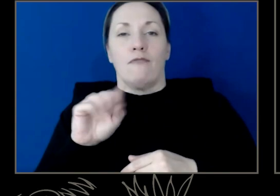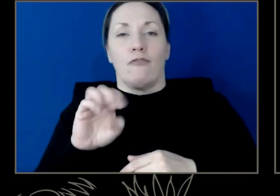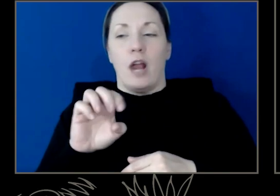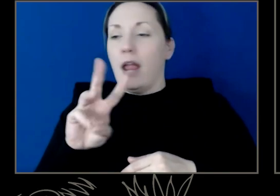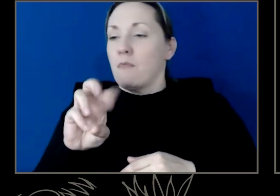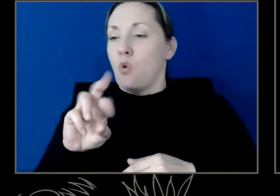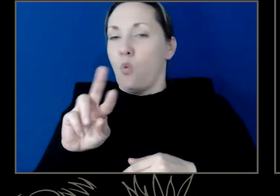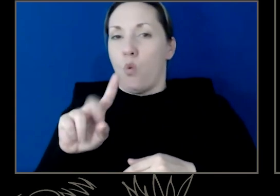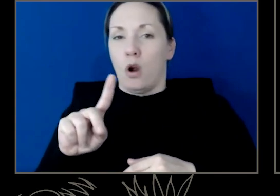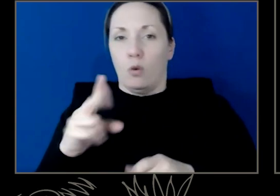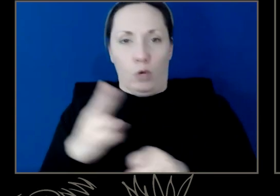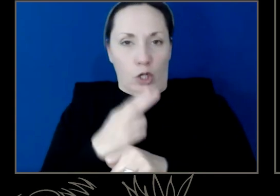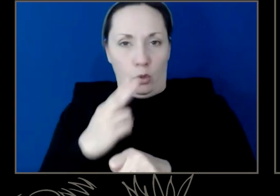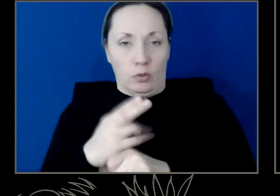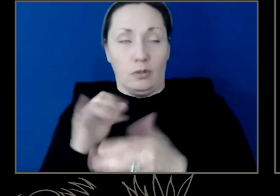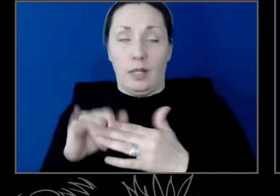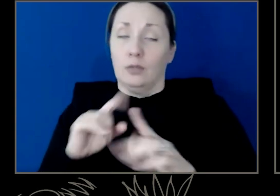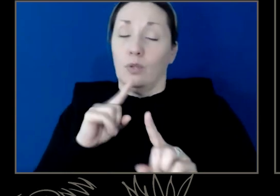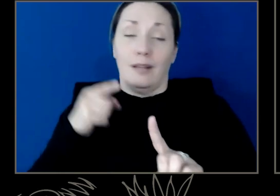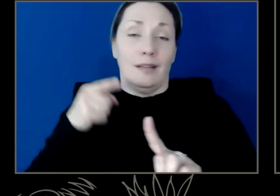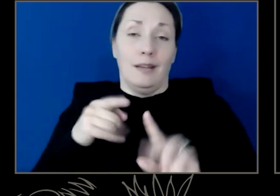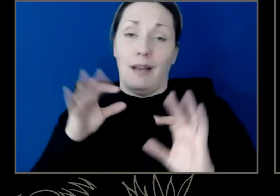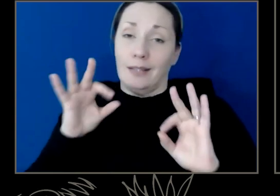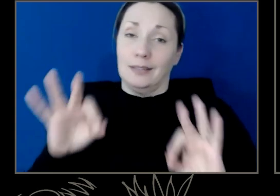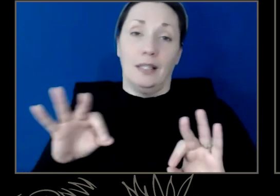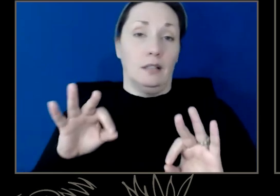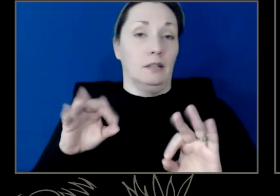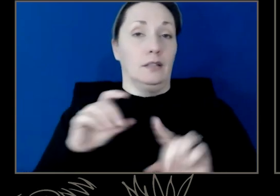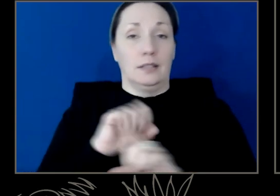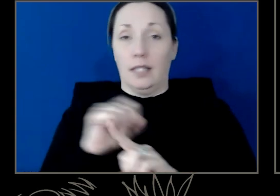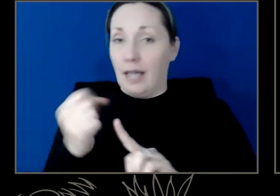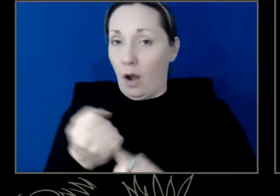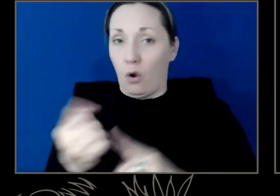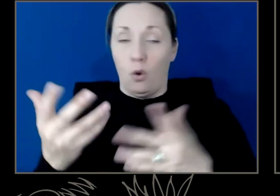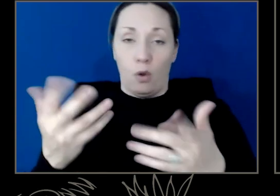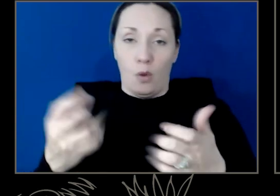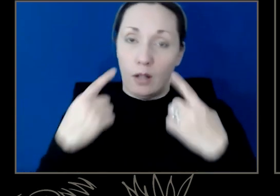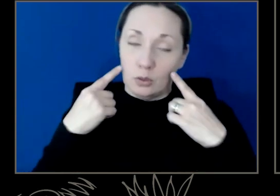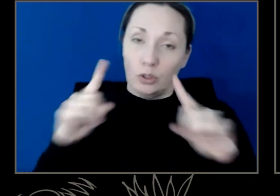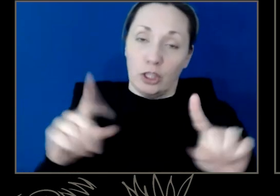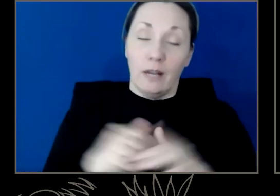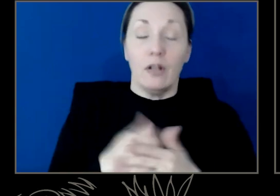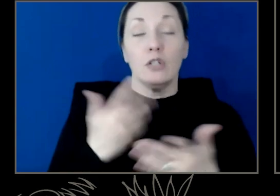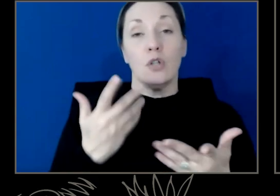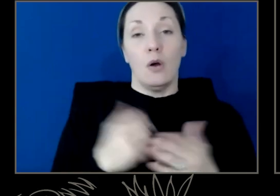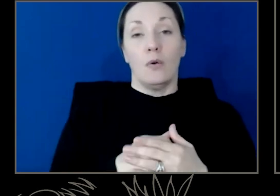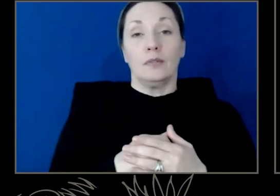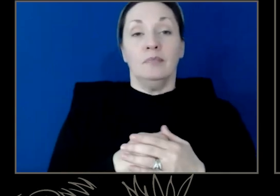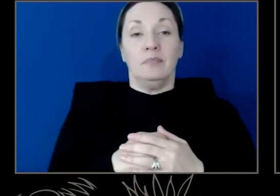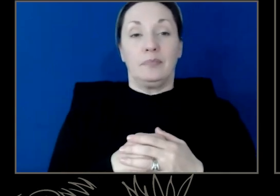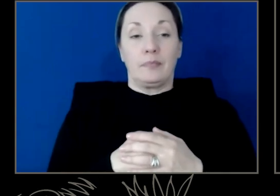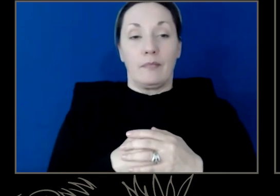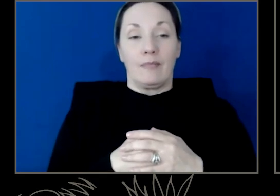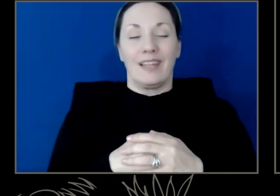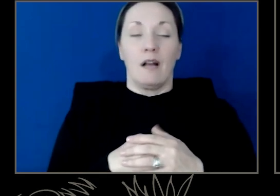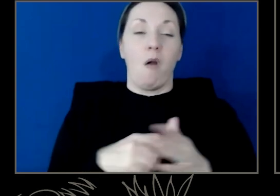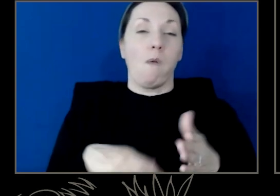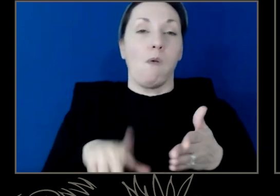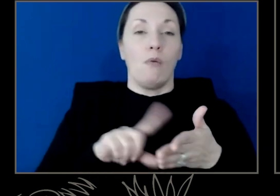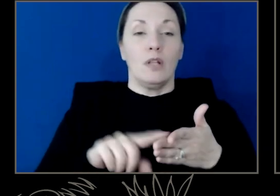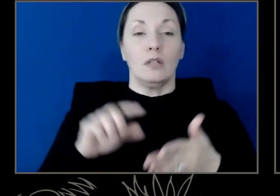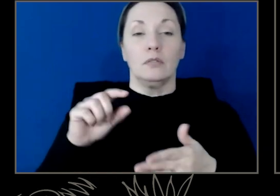ideal holy grail scenario that we're trying to achieve. And so we looked at